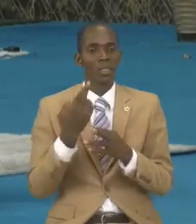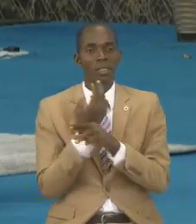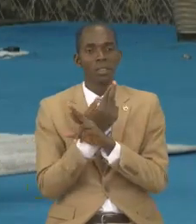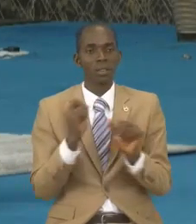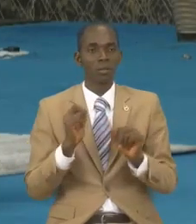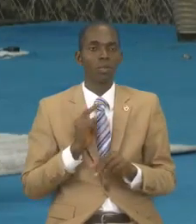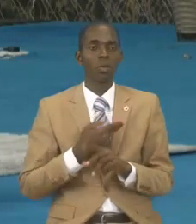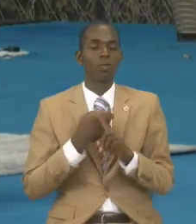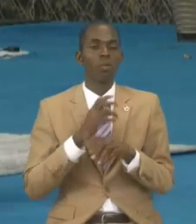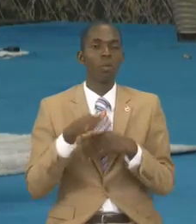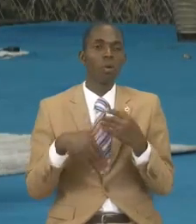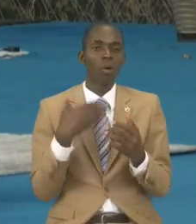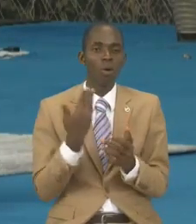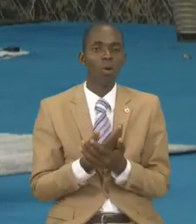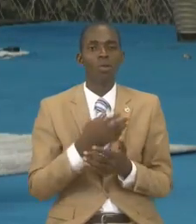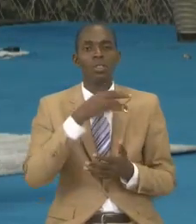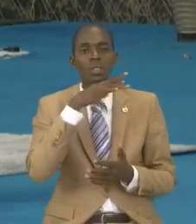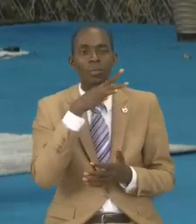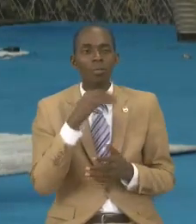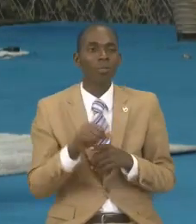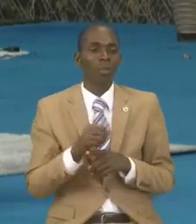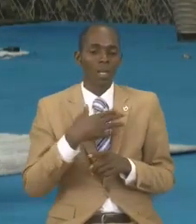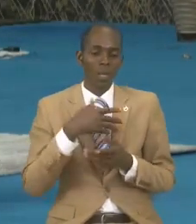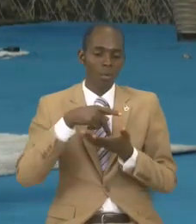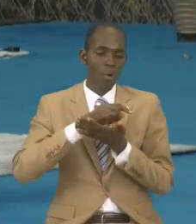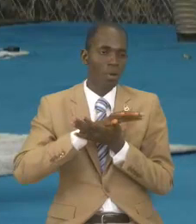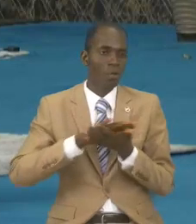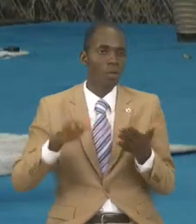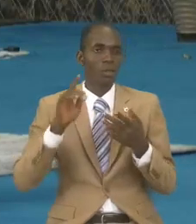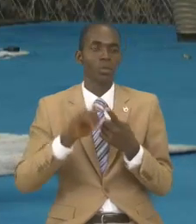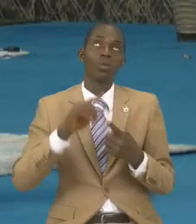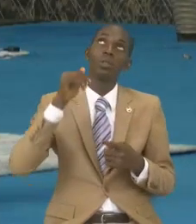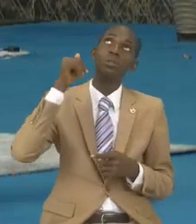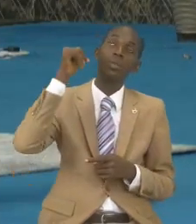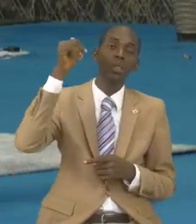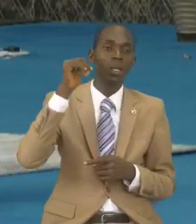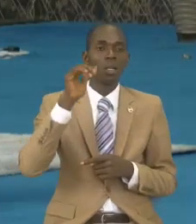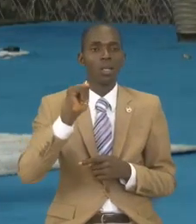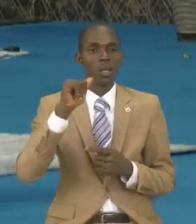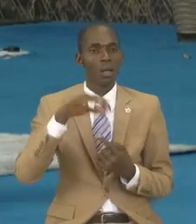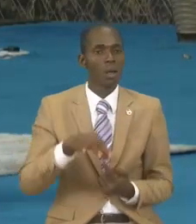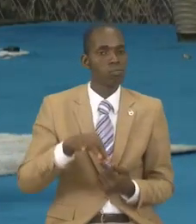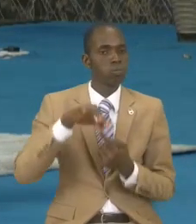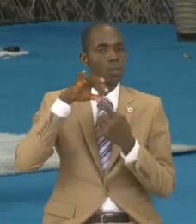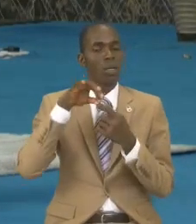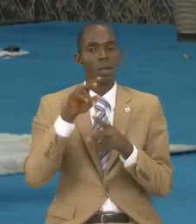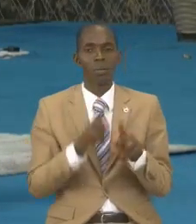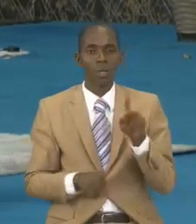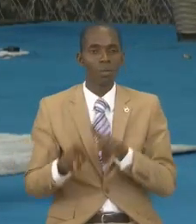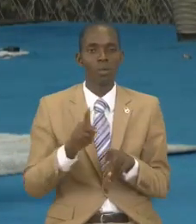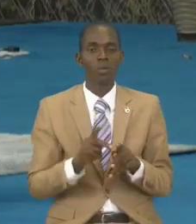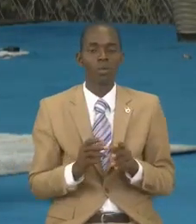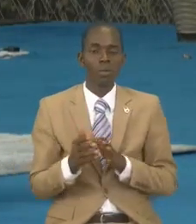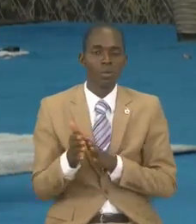all iniquity and purify unto himself a peculiar people,